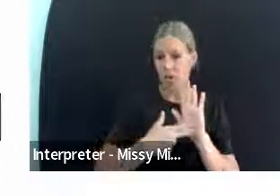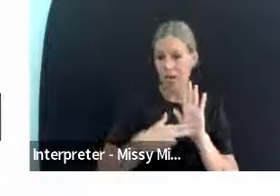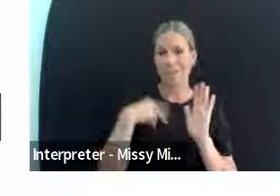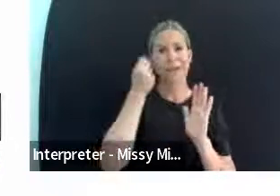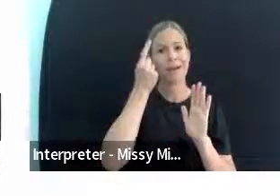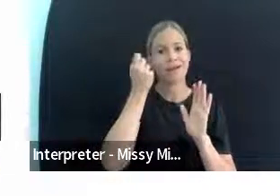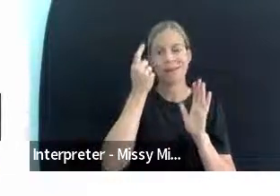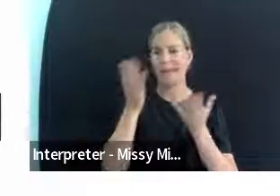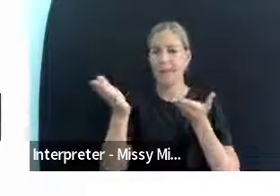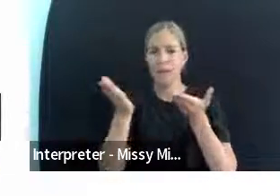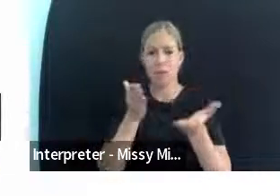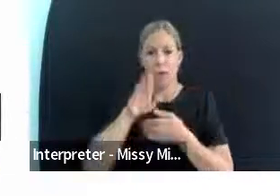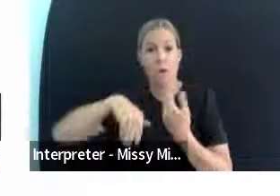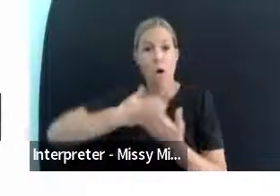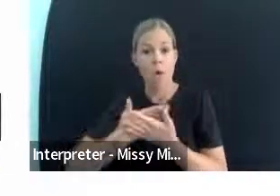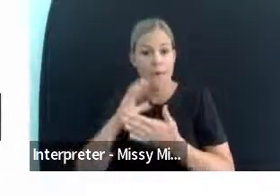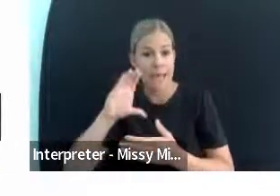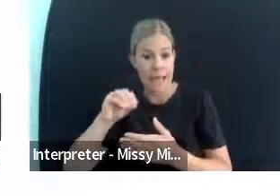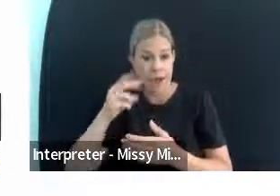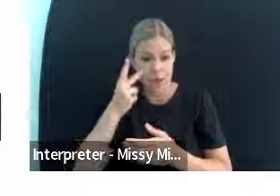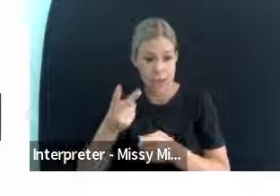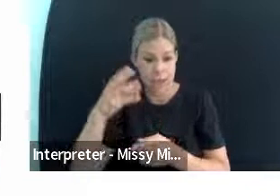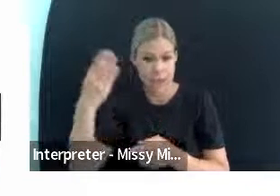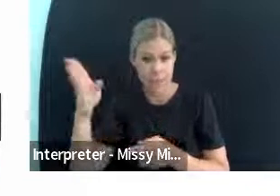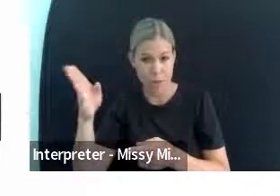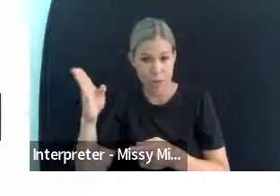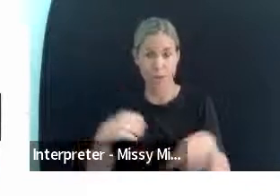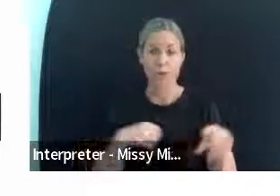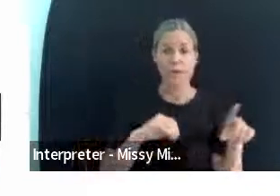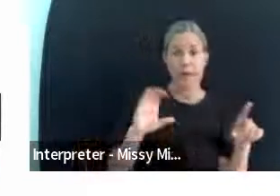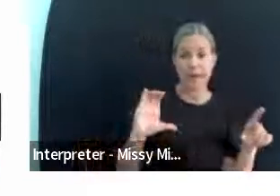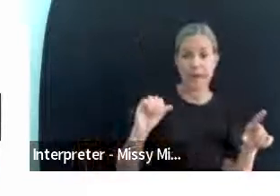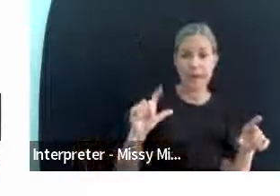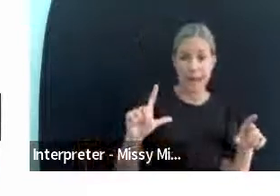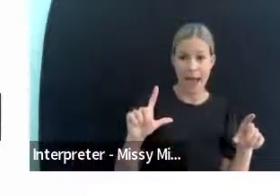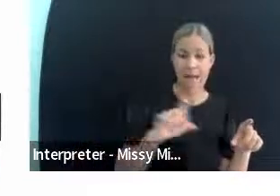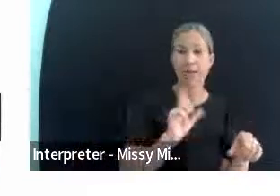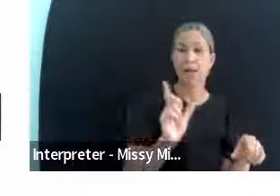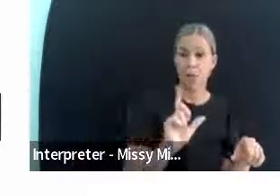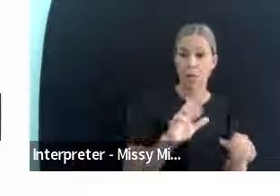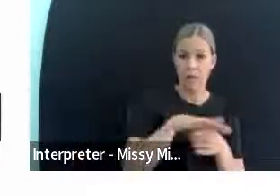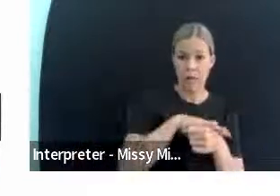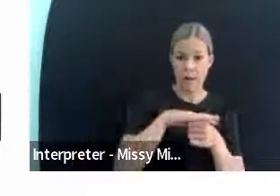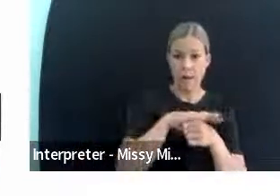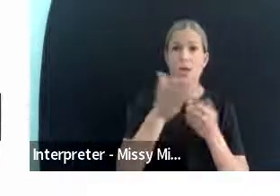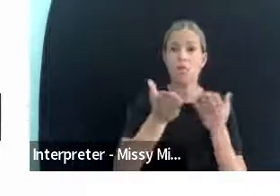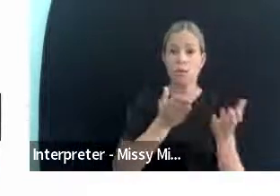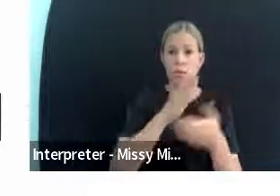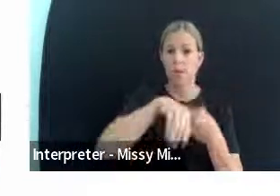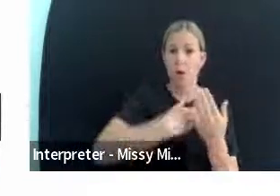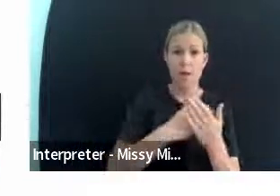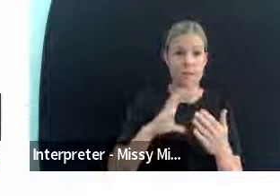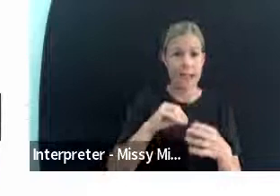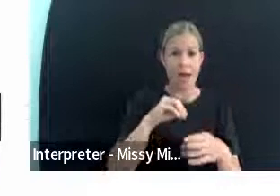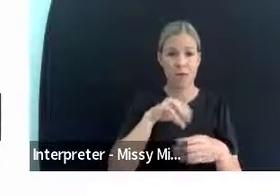of the counties in blue. The Center for Accessible Living, which is based out of Louisville, serves all the counties in gray. They